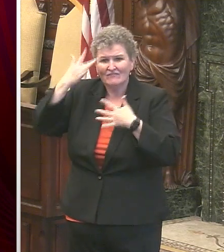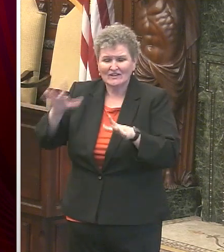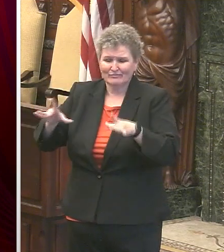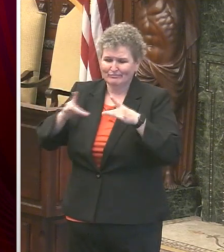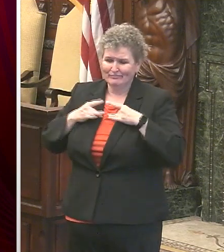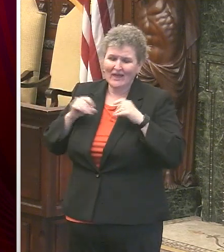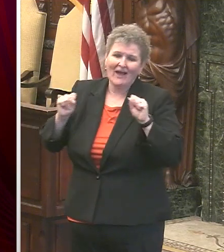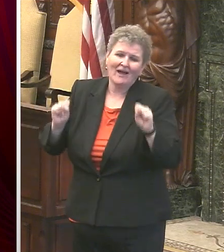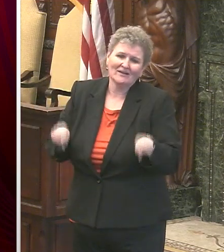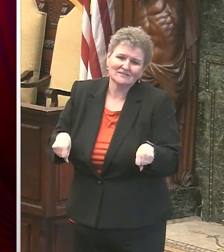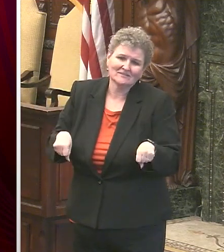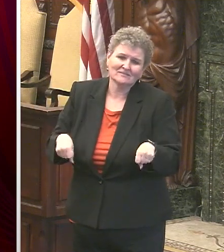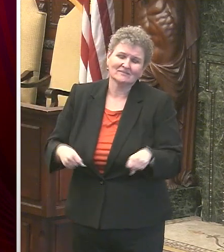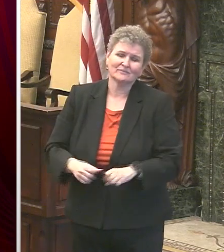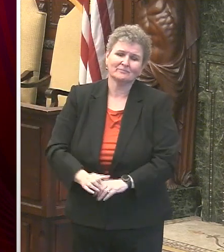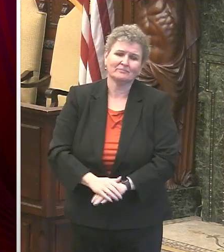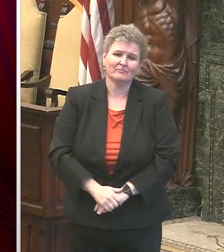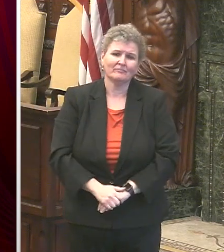right, thank you very much.